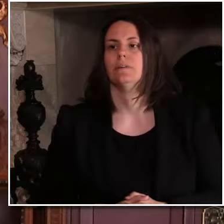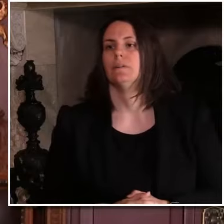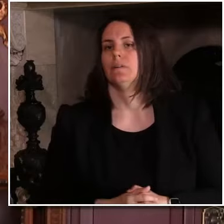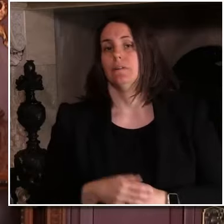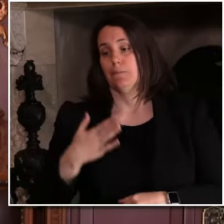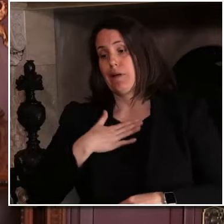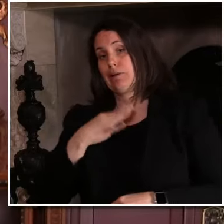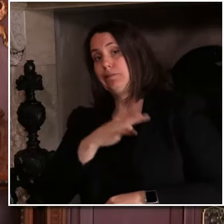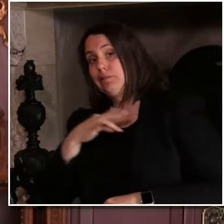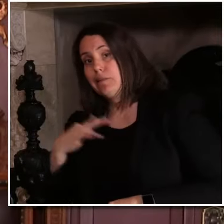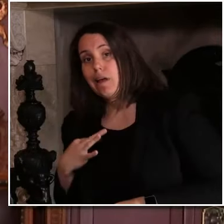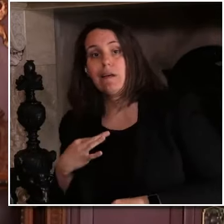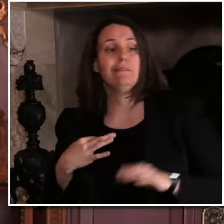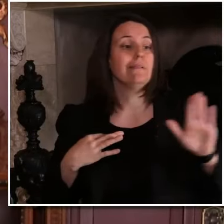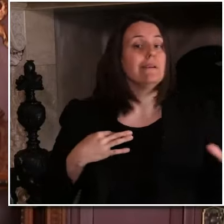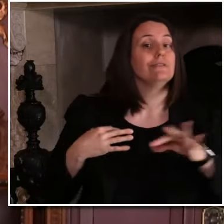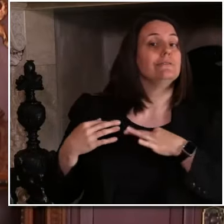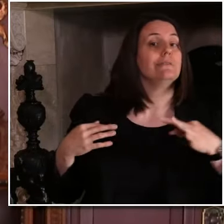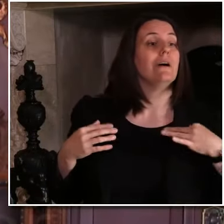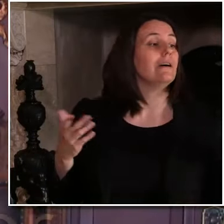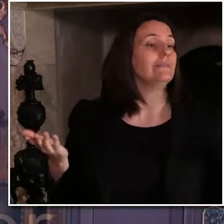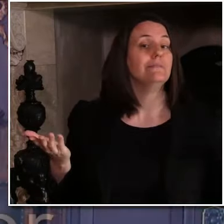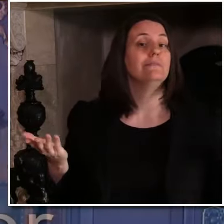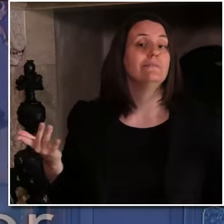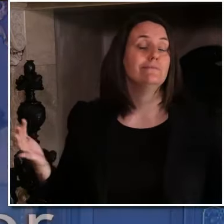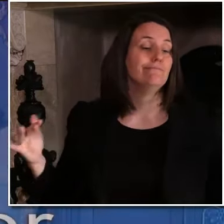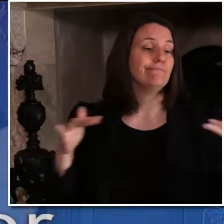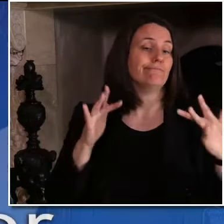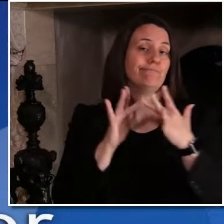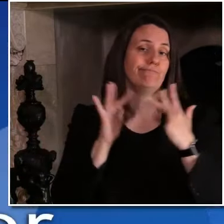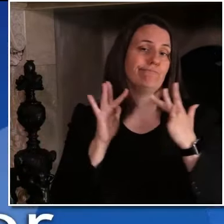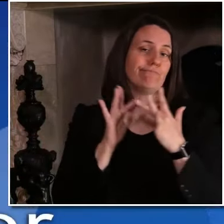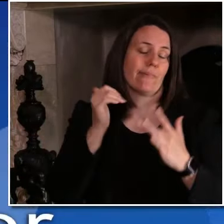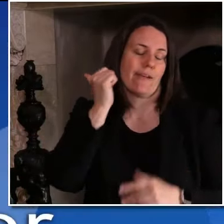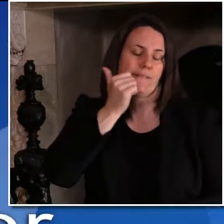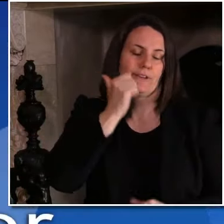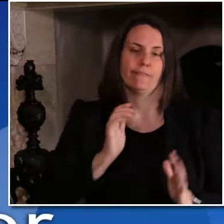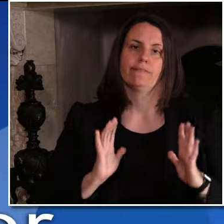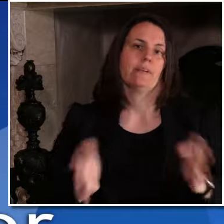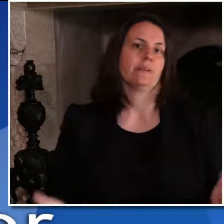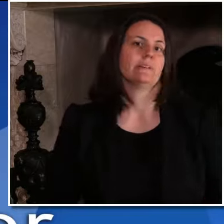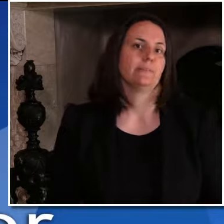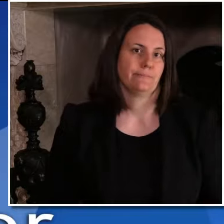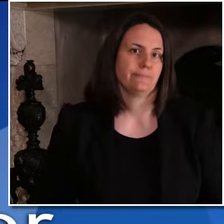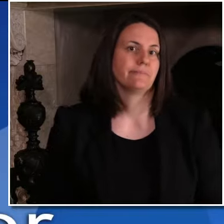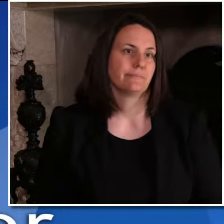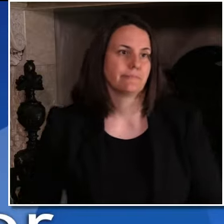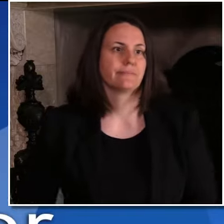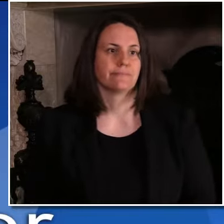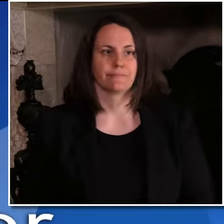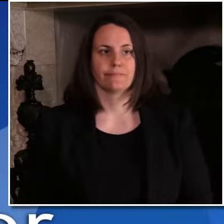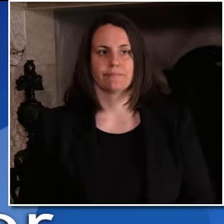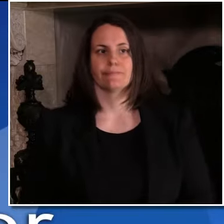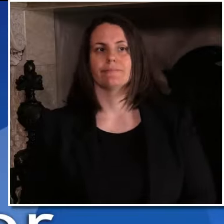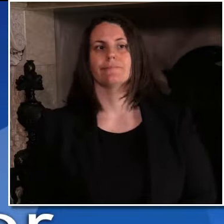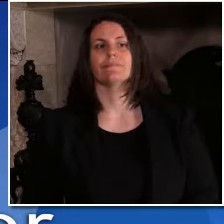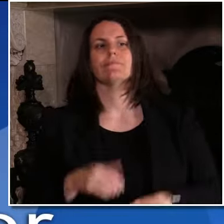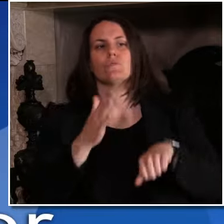talk. Thank you, Hillary. Now to Steve Prestegard from the Platteville Journal. Steve?